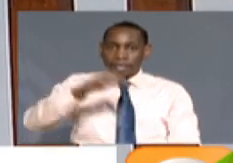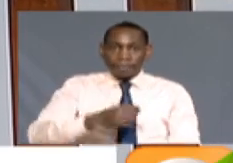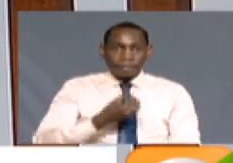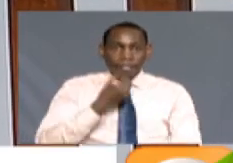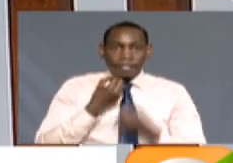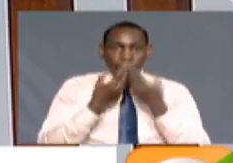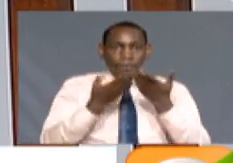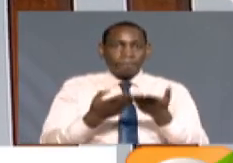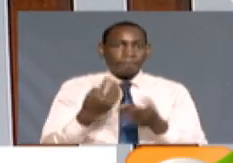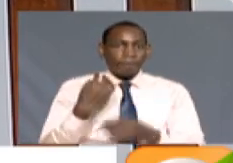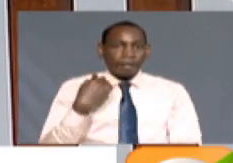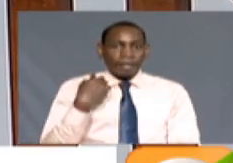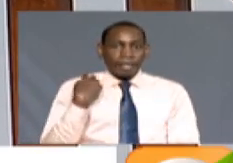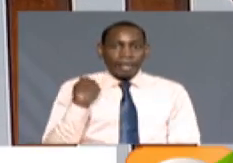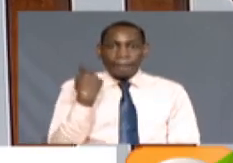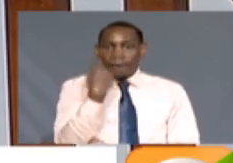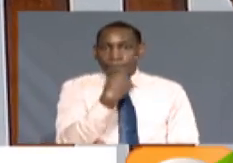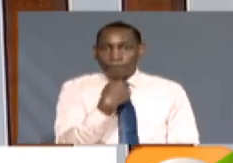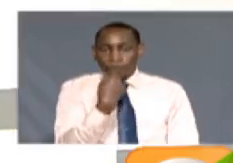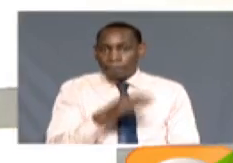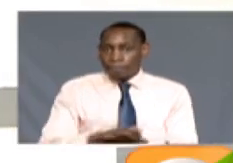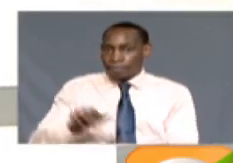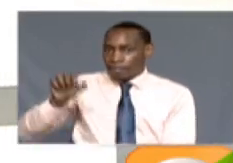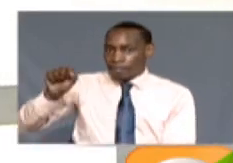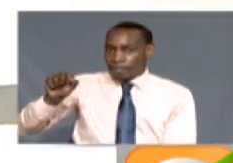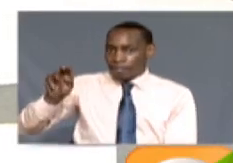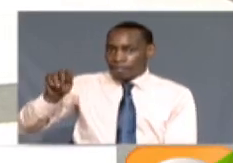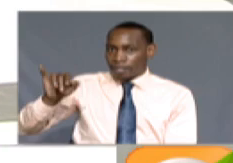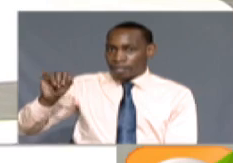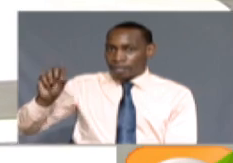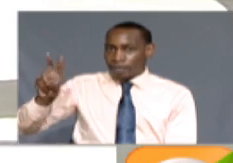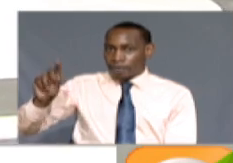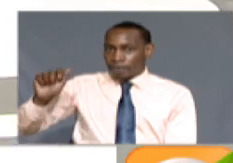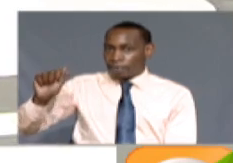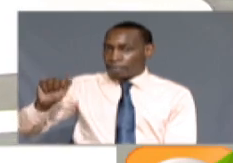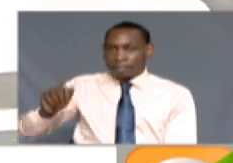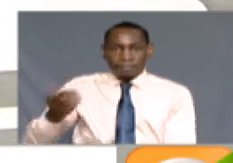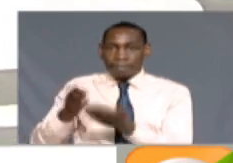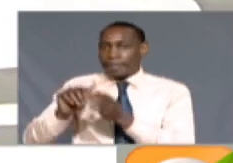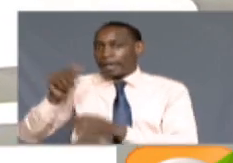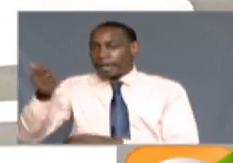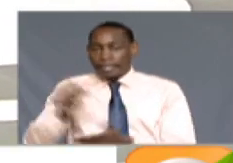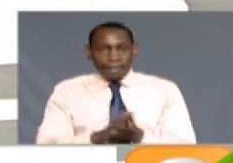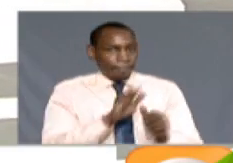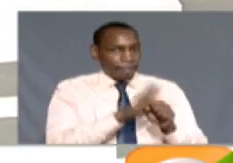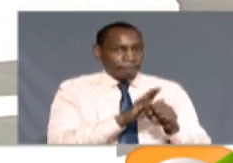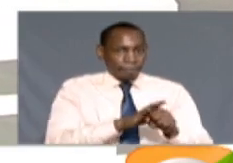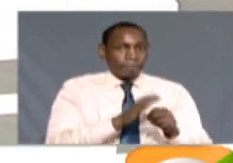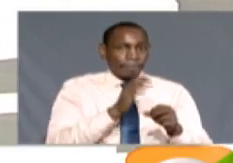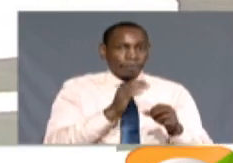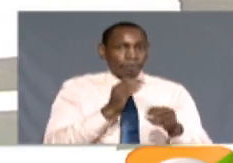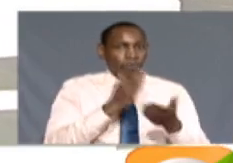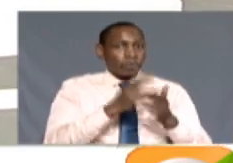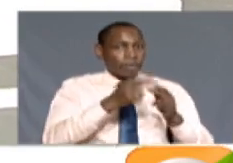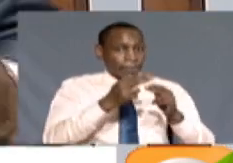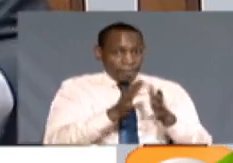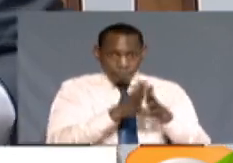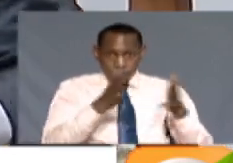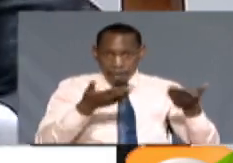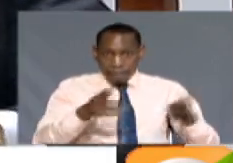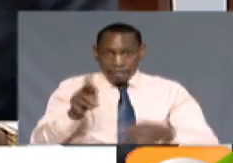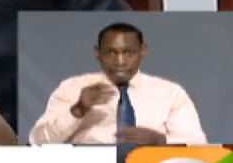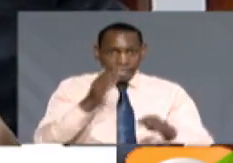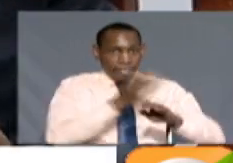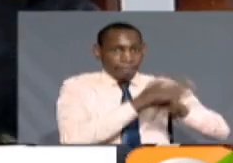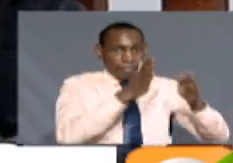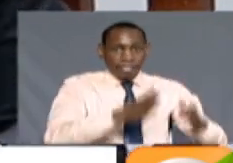four. Sinovate or somebody. Somebody. Yes. Yeah. There are a lot of people who are popular. In Kenya, yes, we have musicians